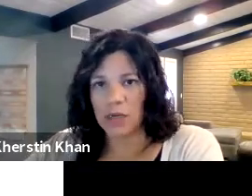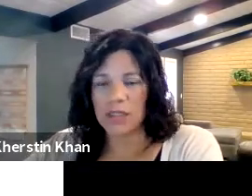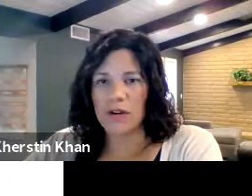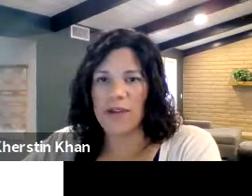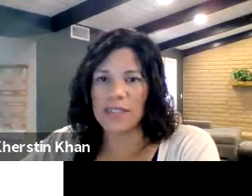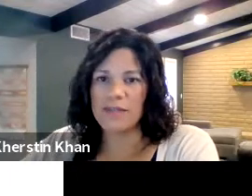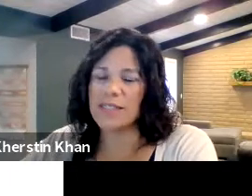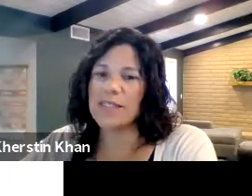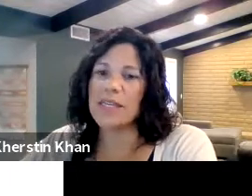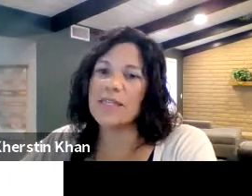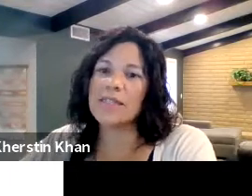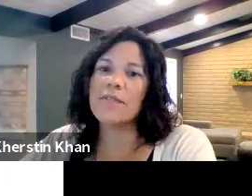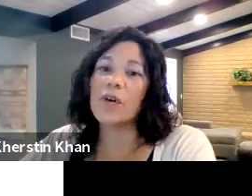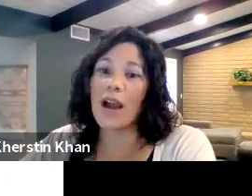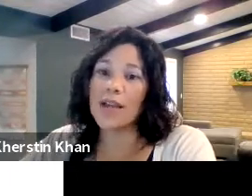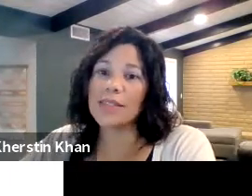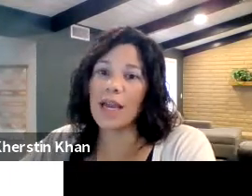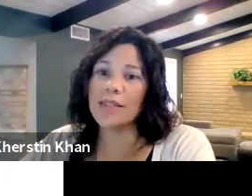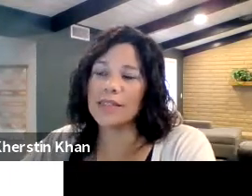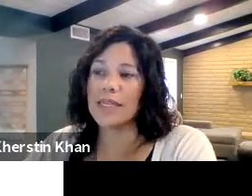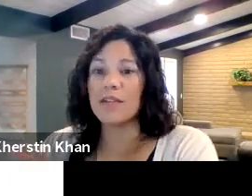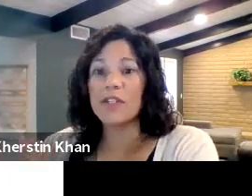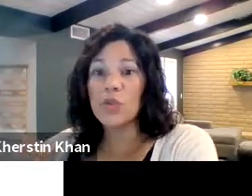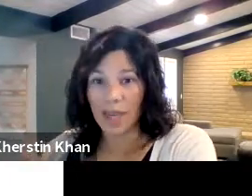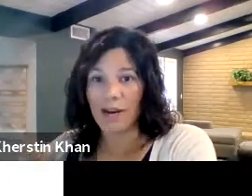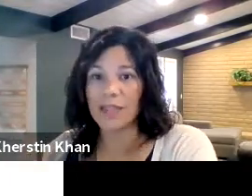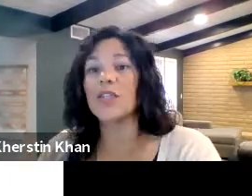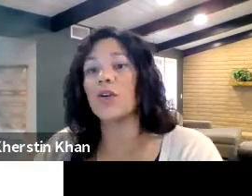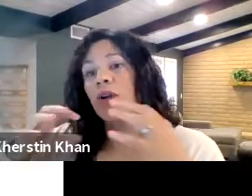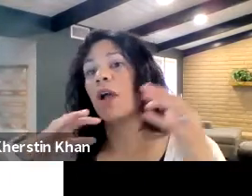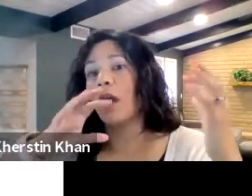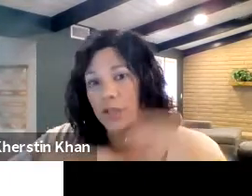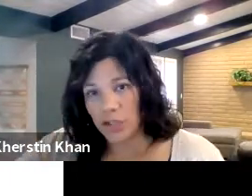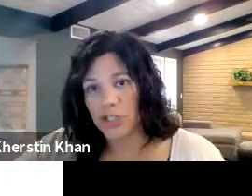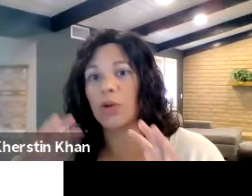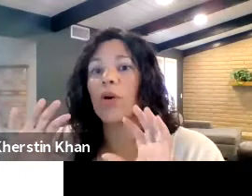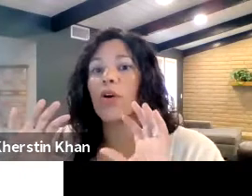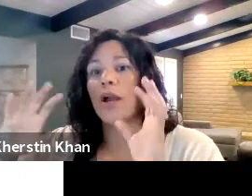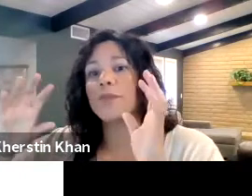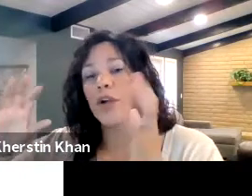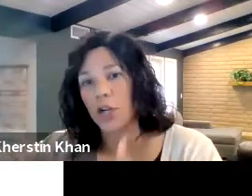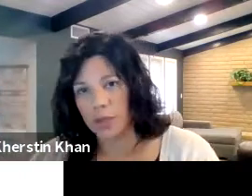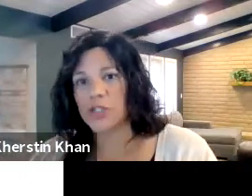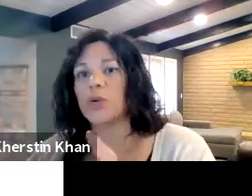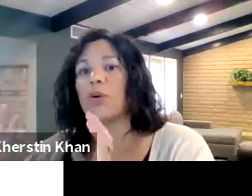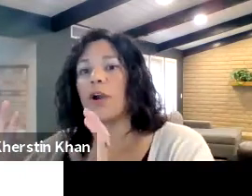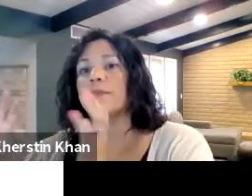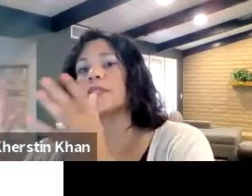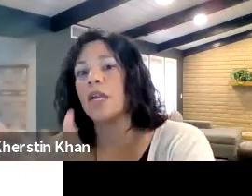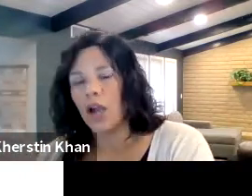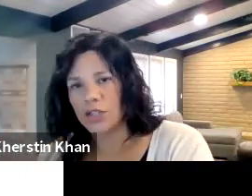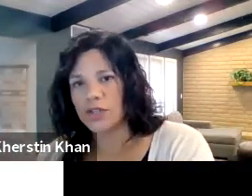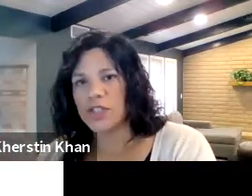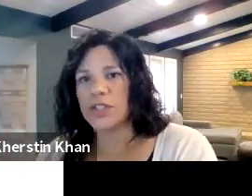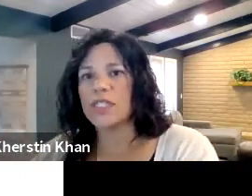those benchmarks for effectiveness is for us as individual areas. So our instructional programs, our occupational